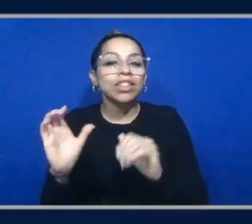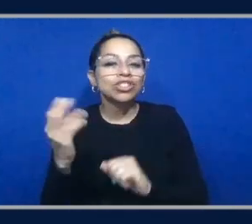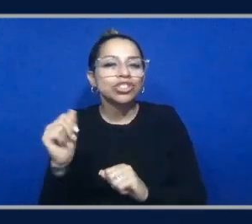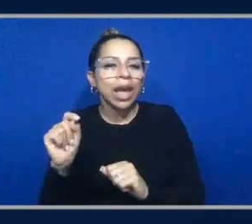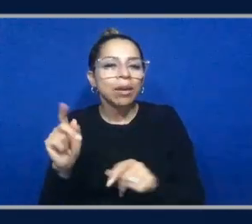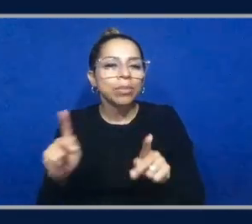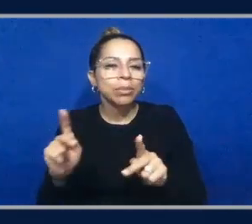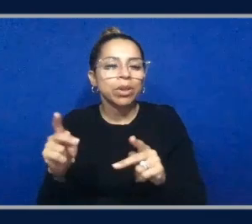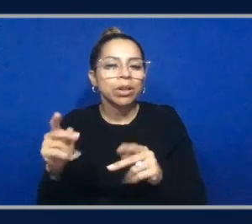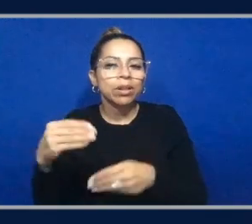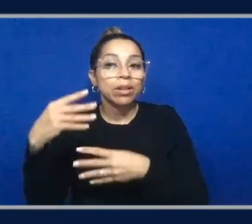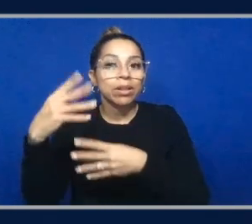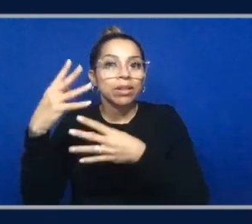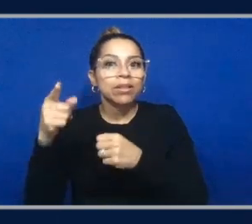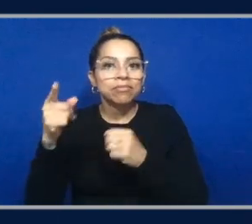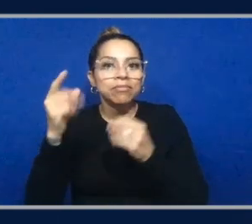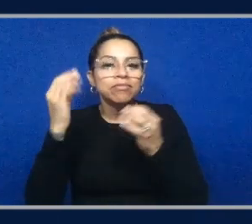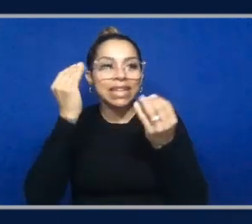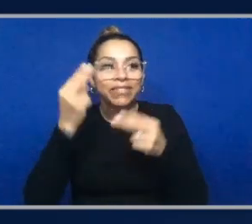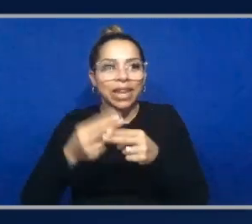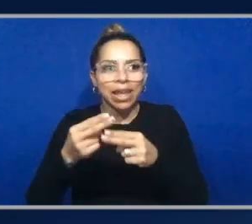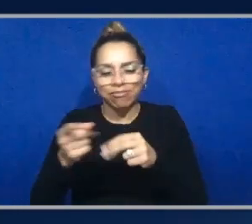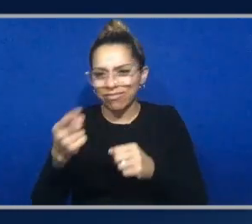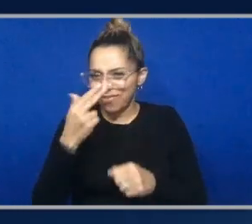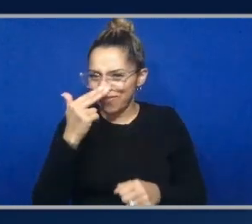coming up with some funny ones. Okay.